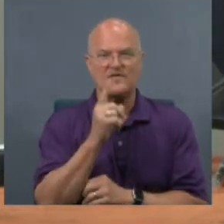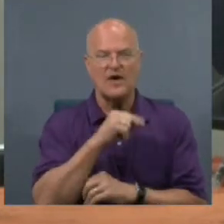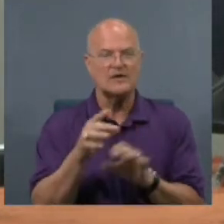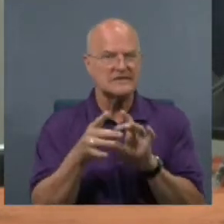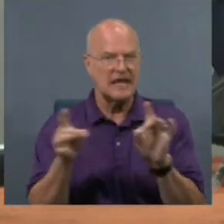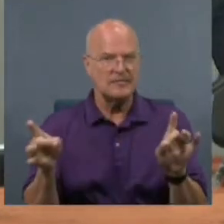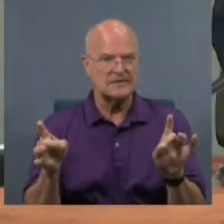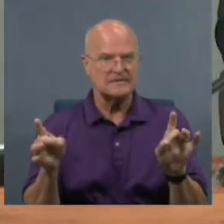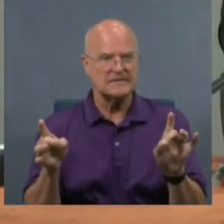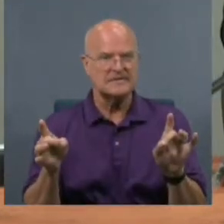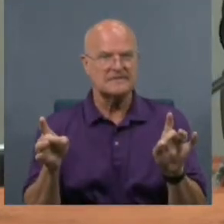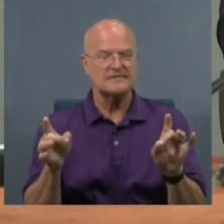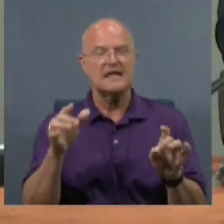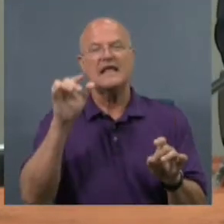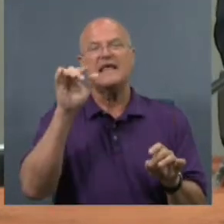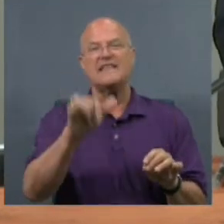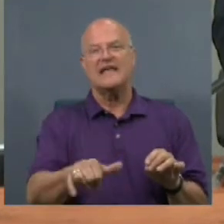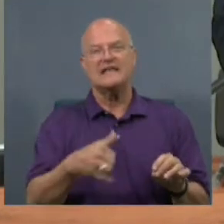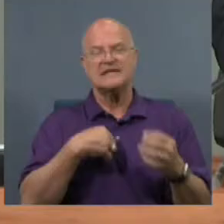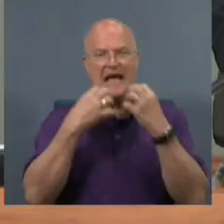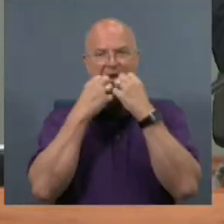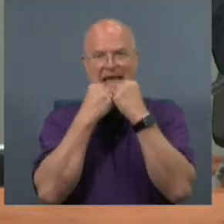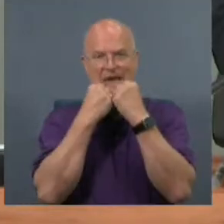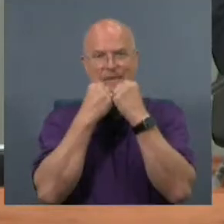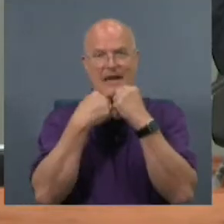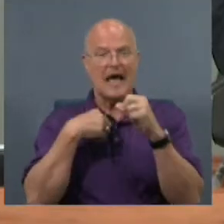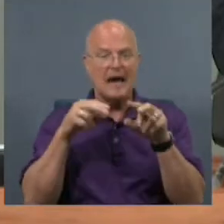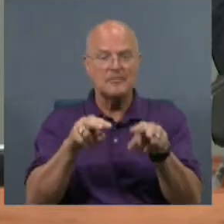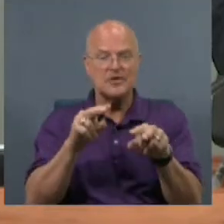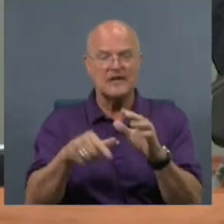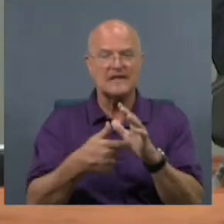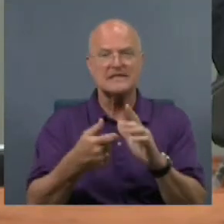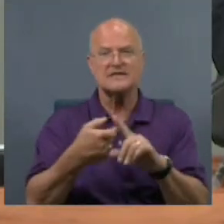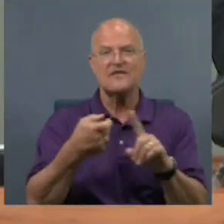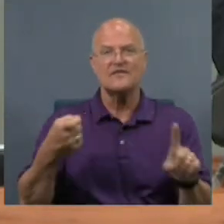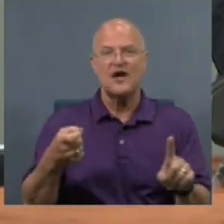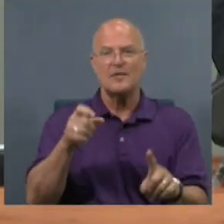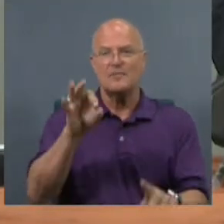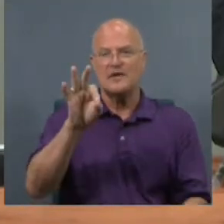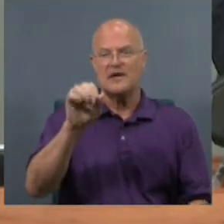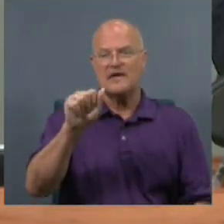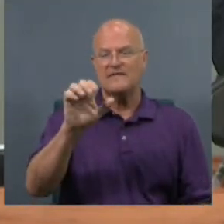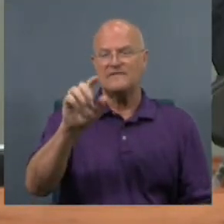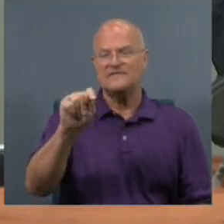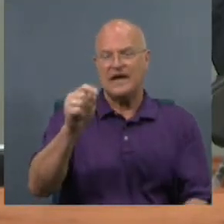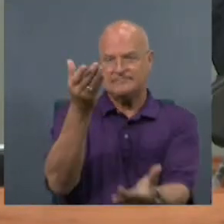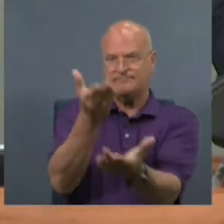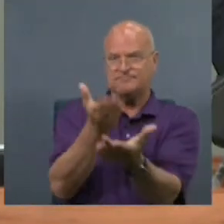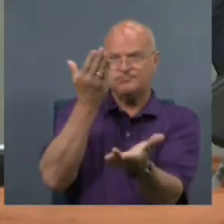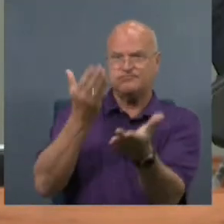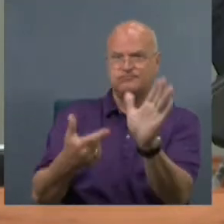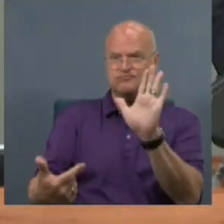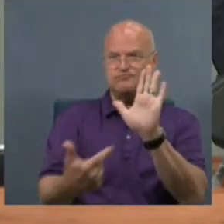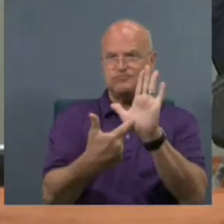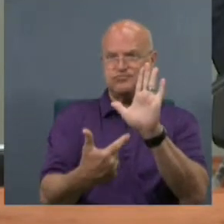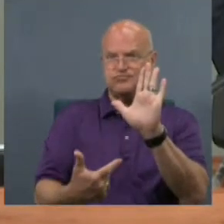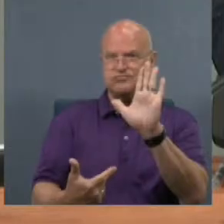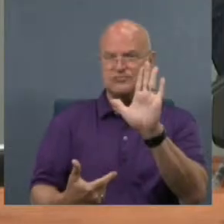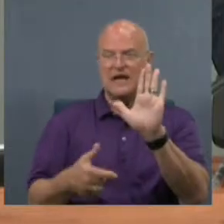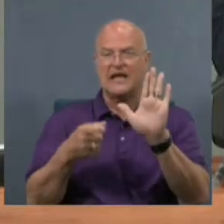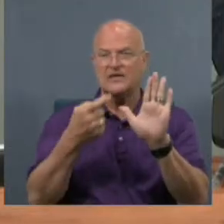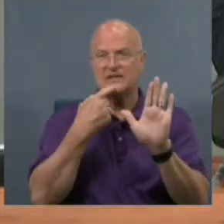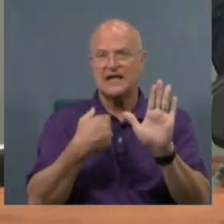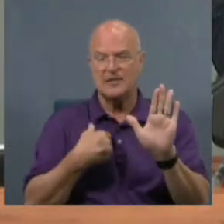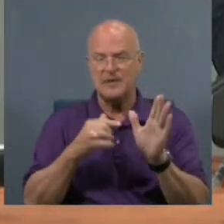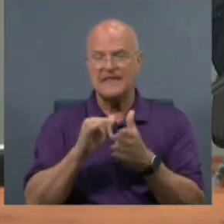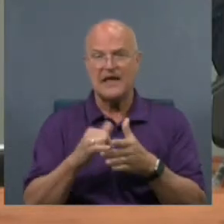statements. That's what I care about. I'm looking at this thing from just a fact point. And the fact point is you're